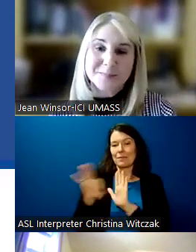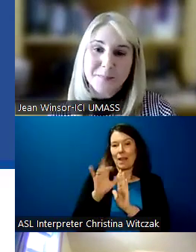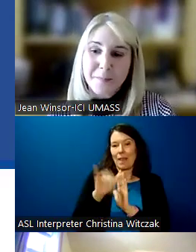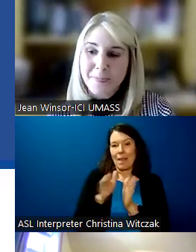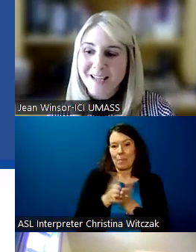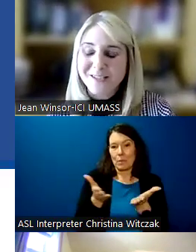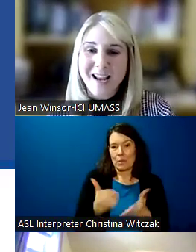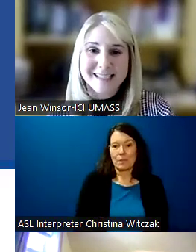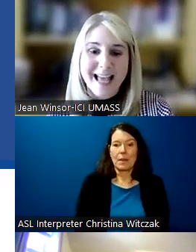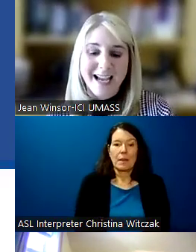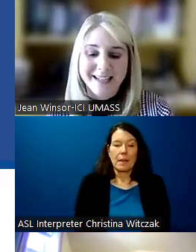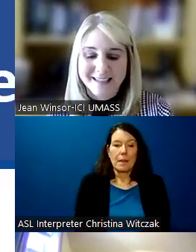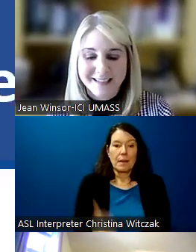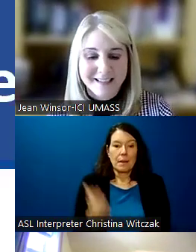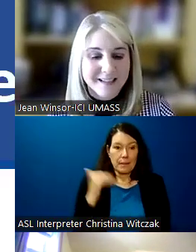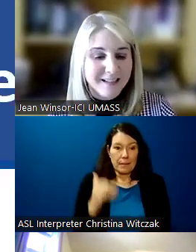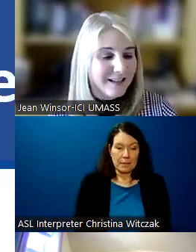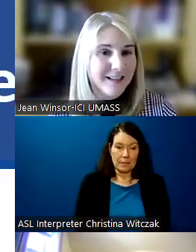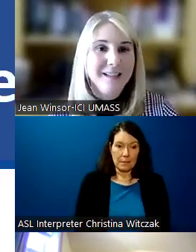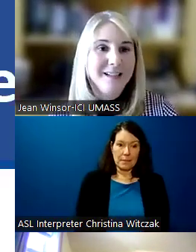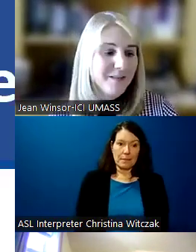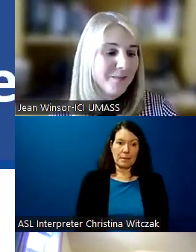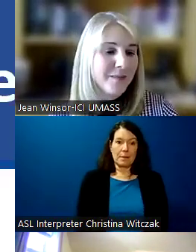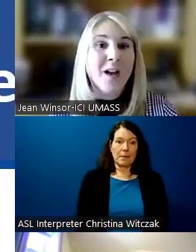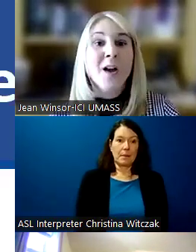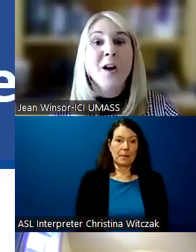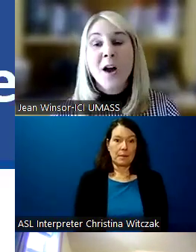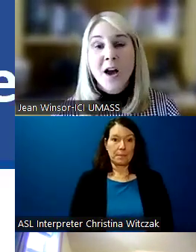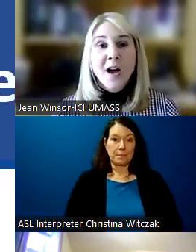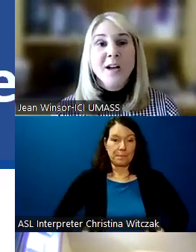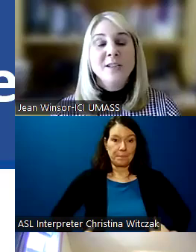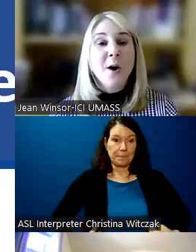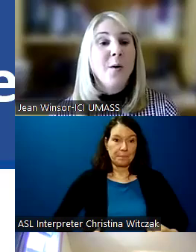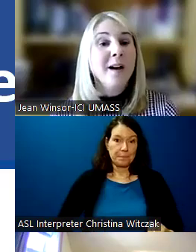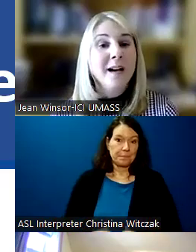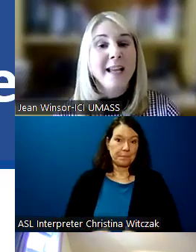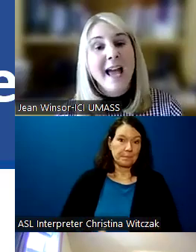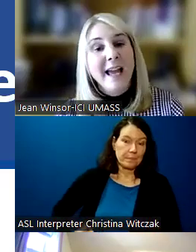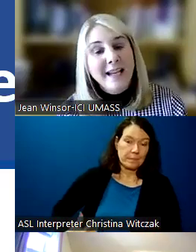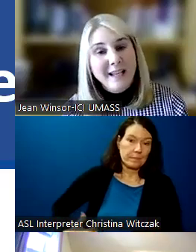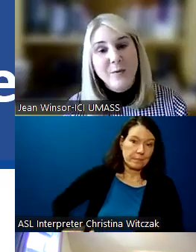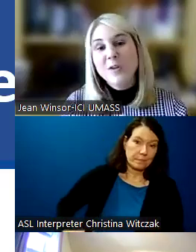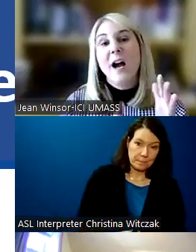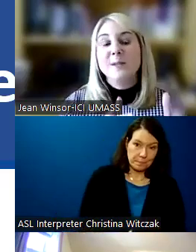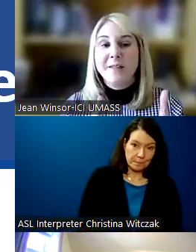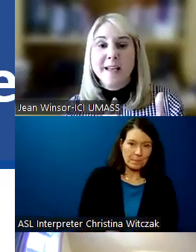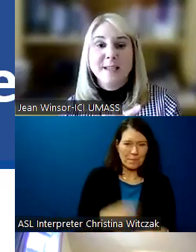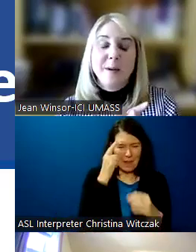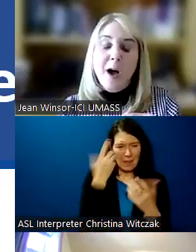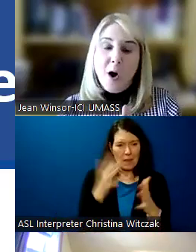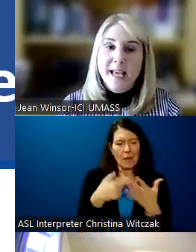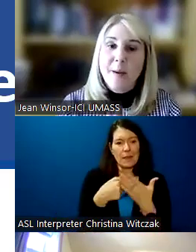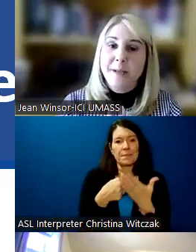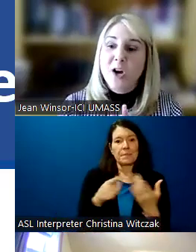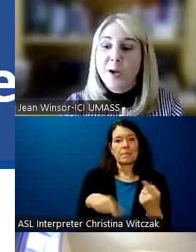So next slide. So again, I think we've talked about this,